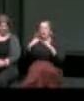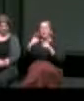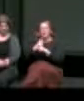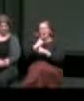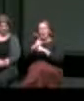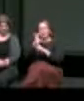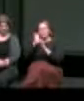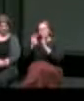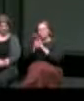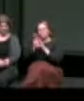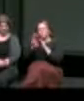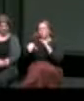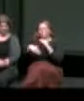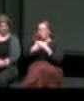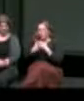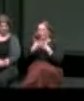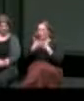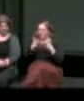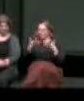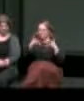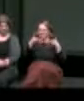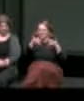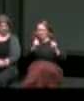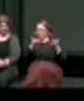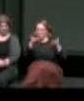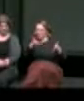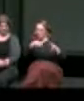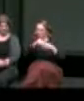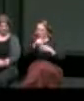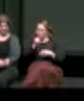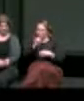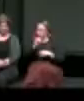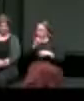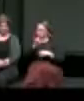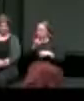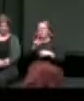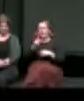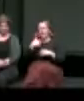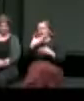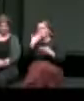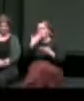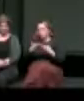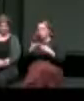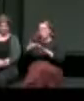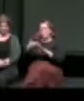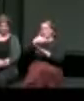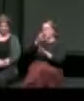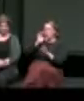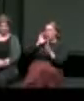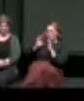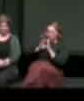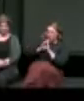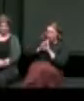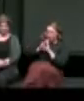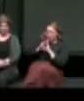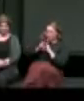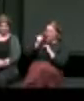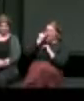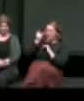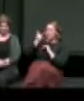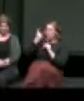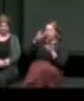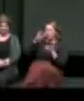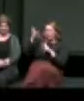race remnants, of all the remnants that are still along the High Bridge Trail. So we have a good before picture of the race in case anything